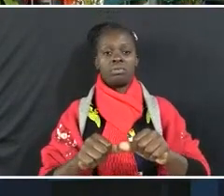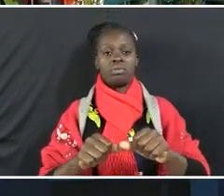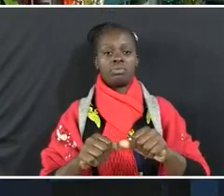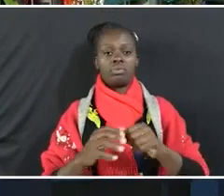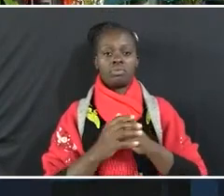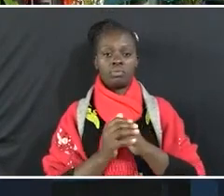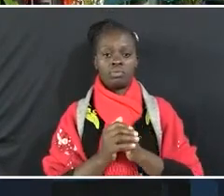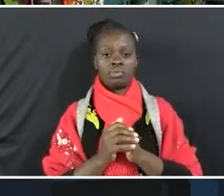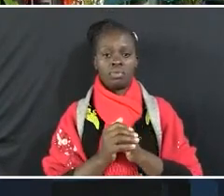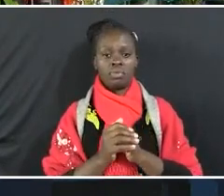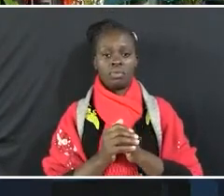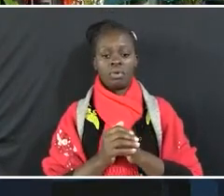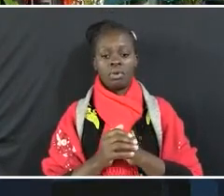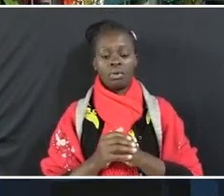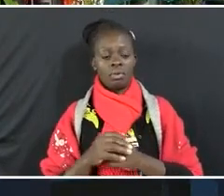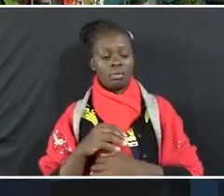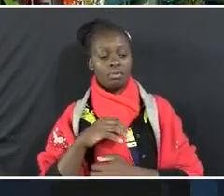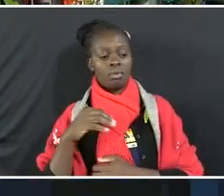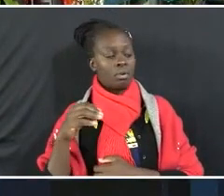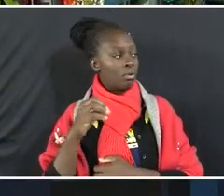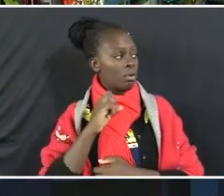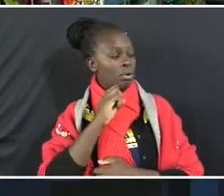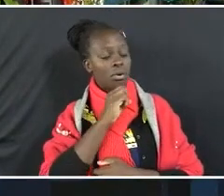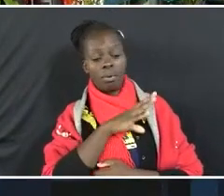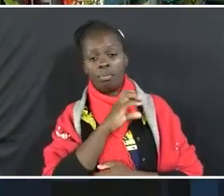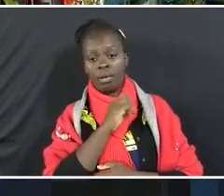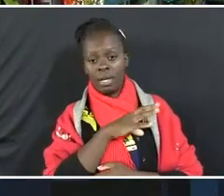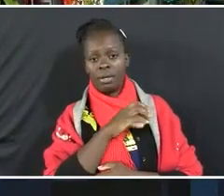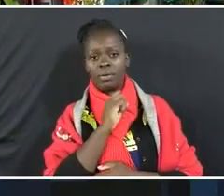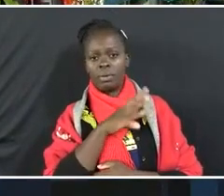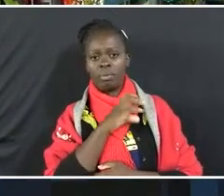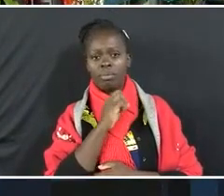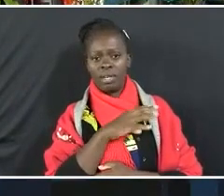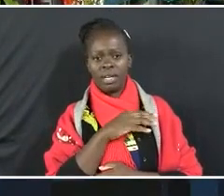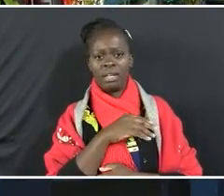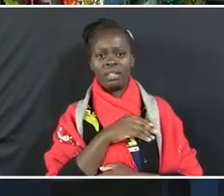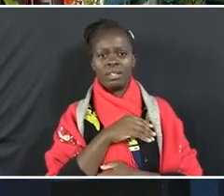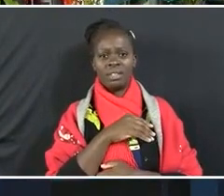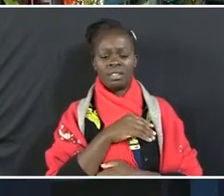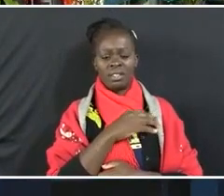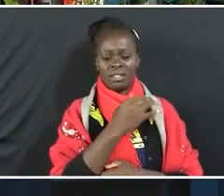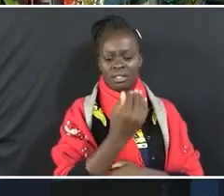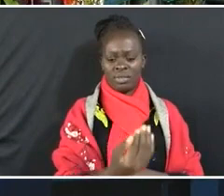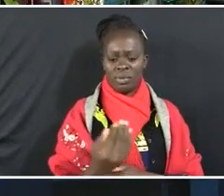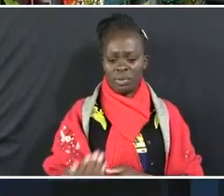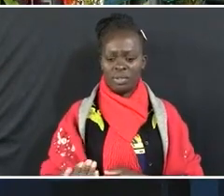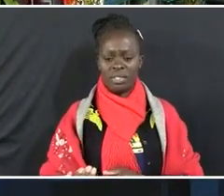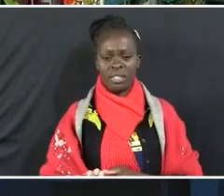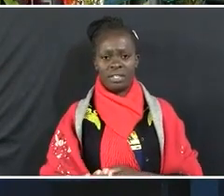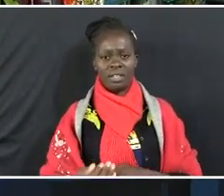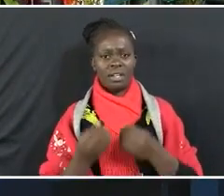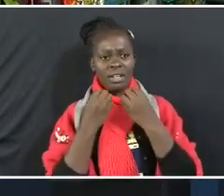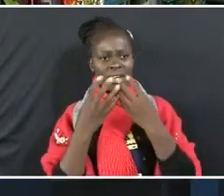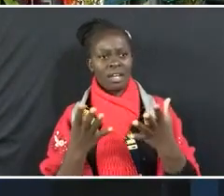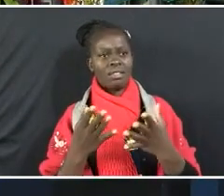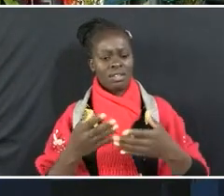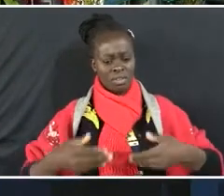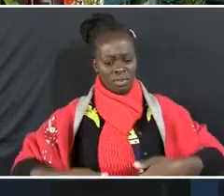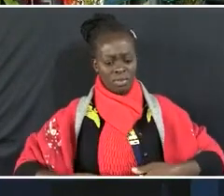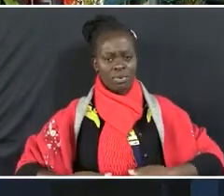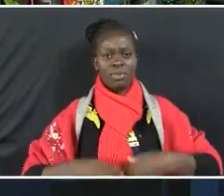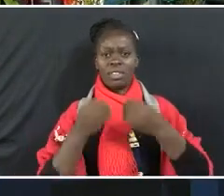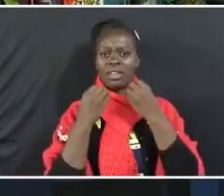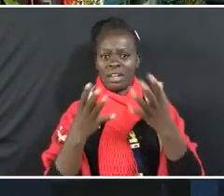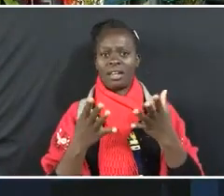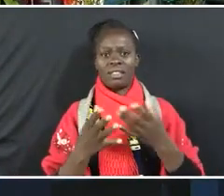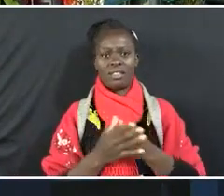this, oh, that. No. Deal gently with the young men. We cannot be having mega projects in this church, costing us